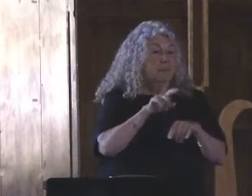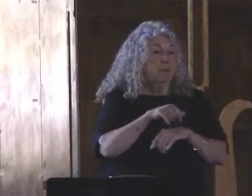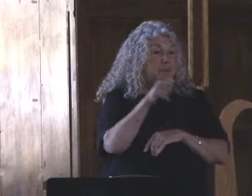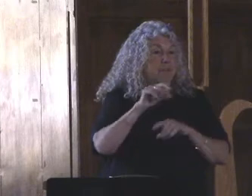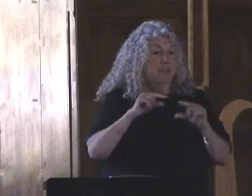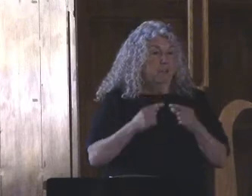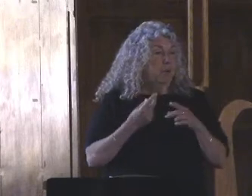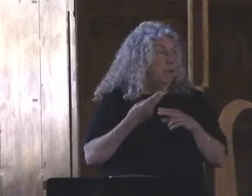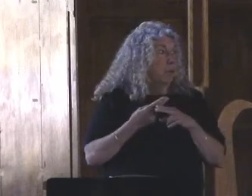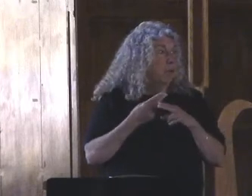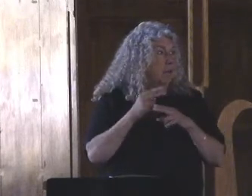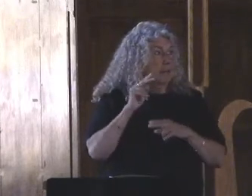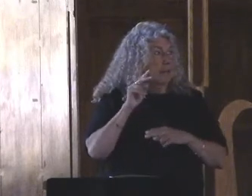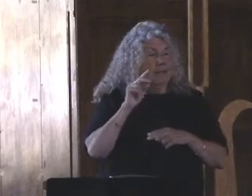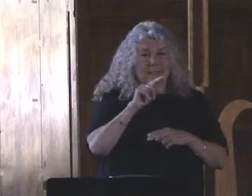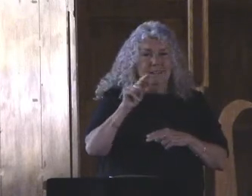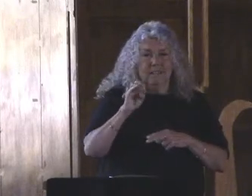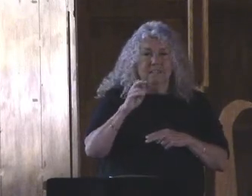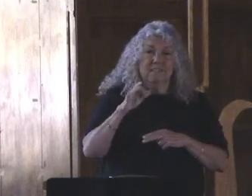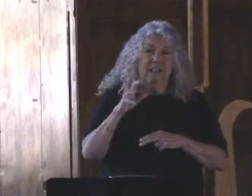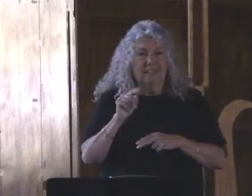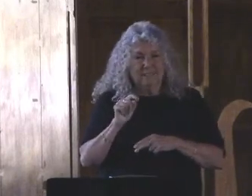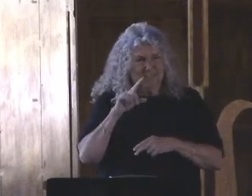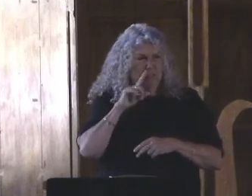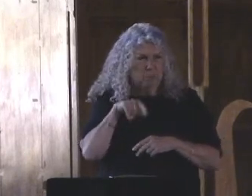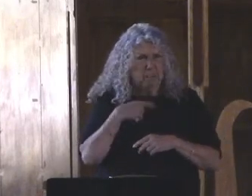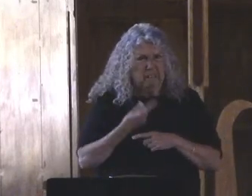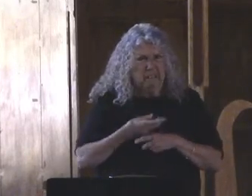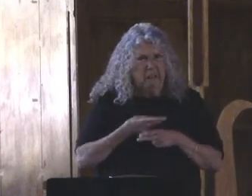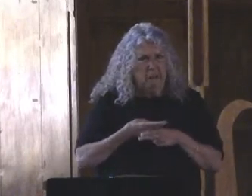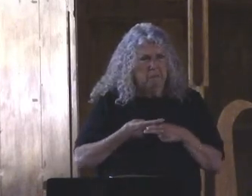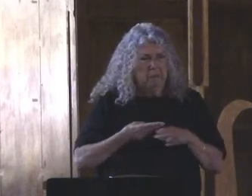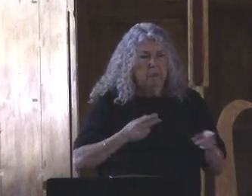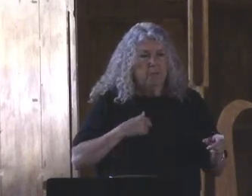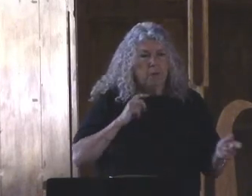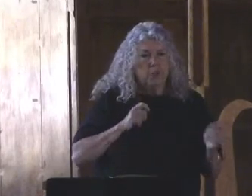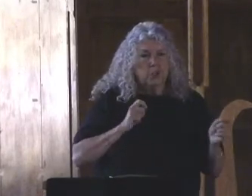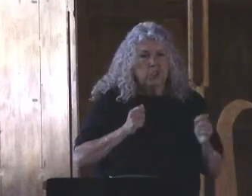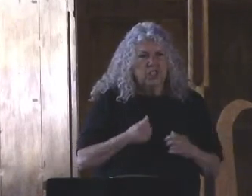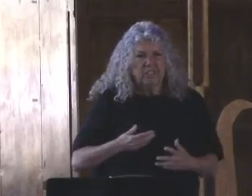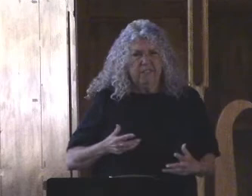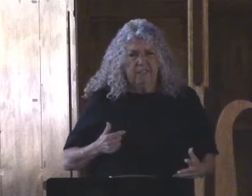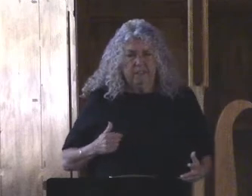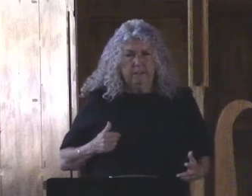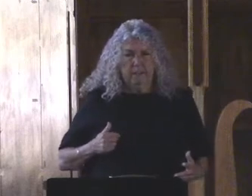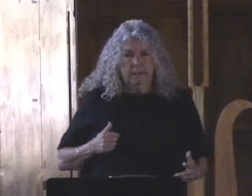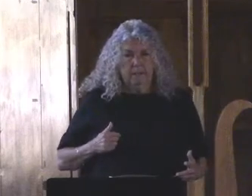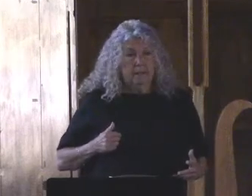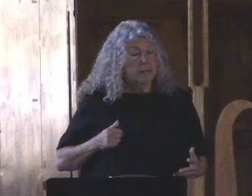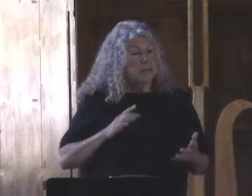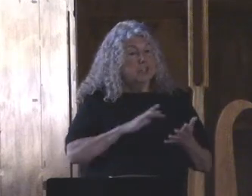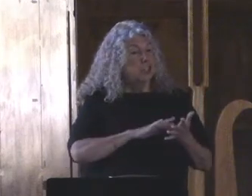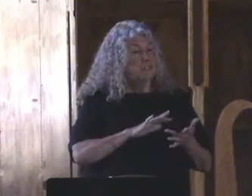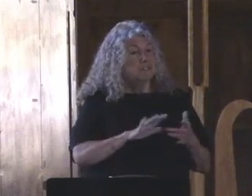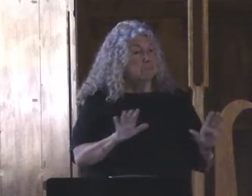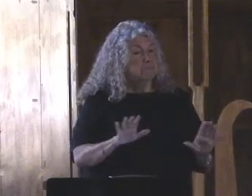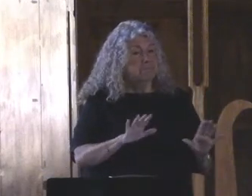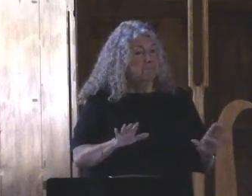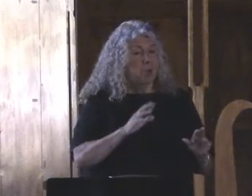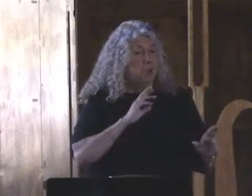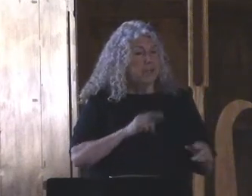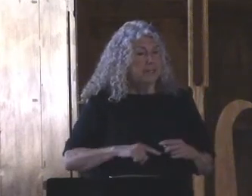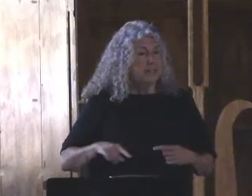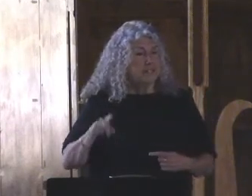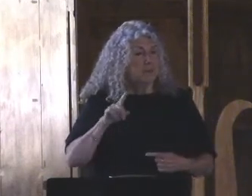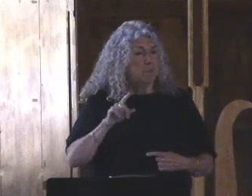another group called the Zealots, that was actually their name, who wanted to change things around with violence, and Jesus was probably reacting to